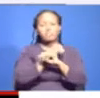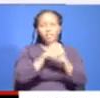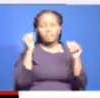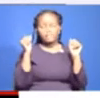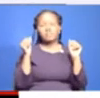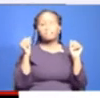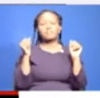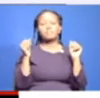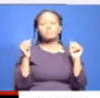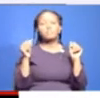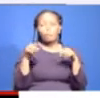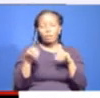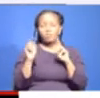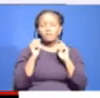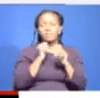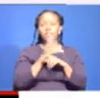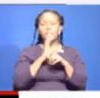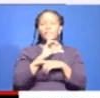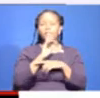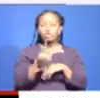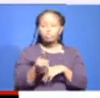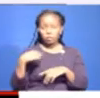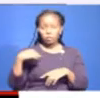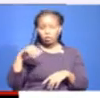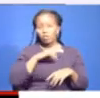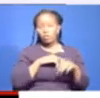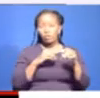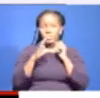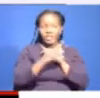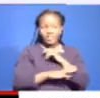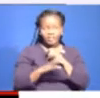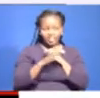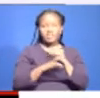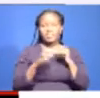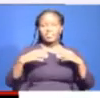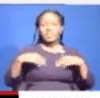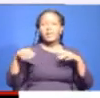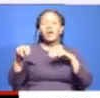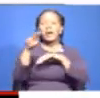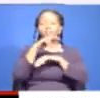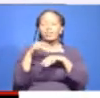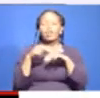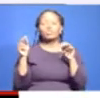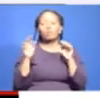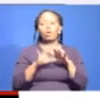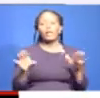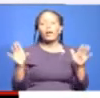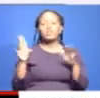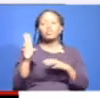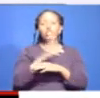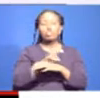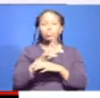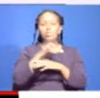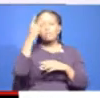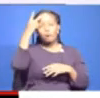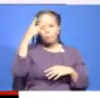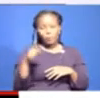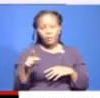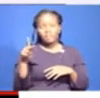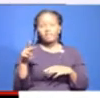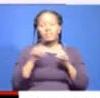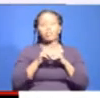the President, in ensuring that as a country we have in place a national land use policy. And we also have a